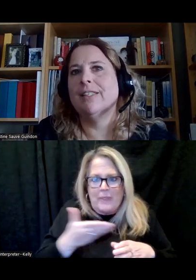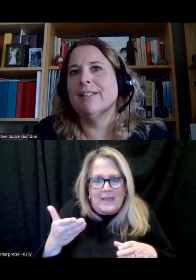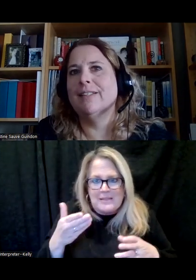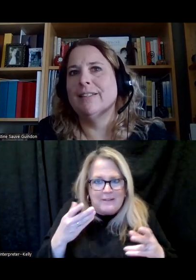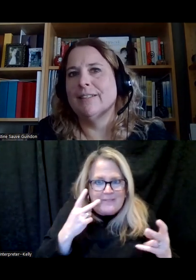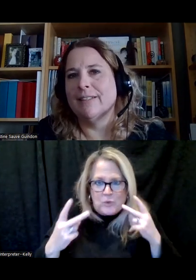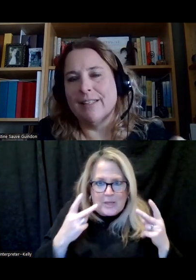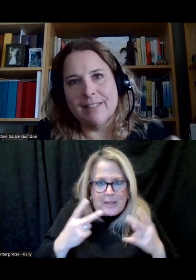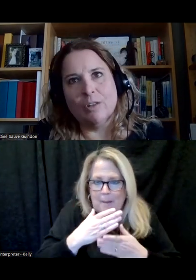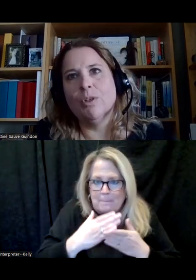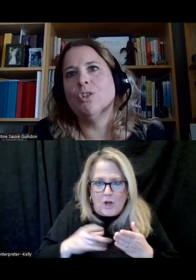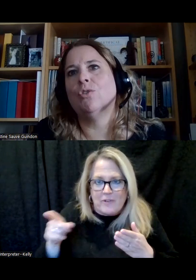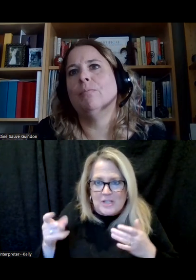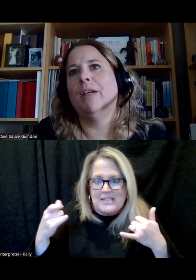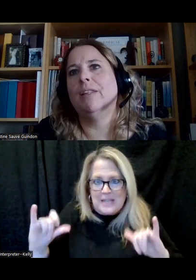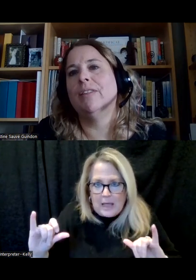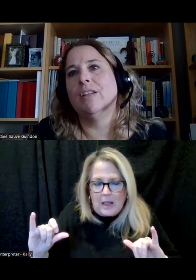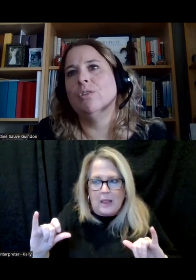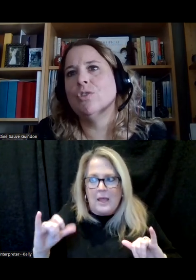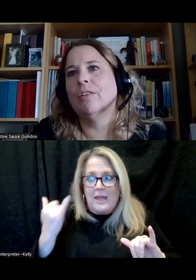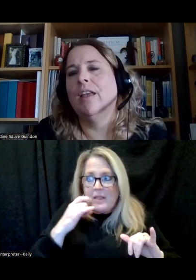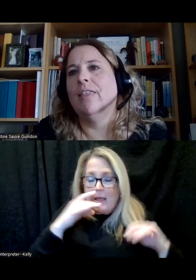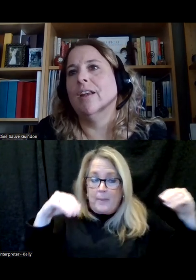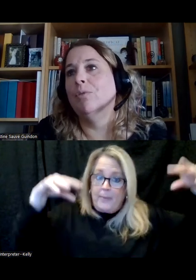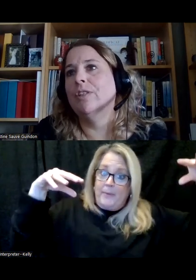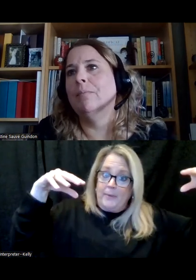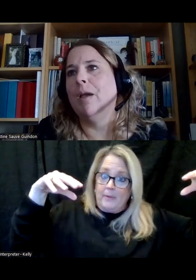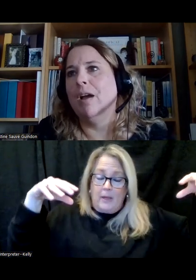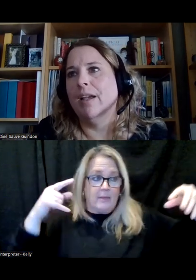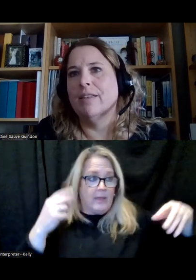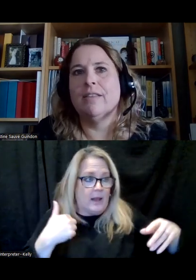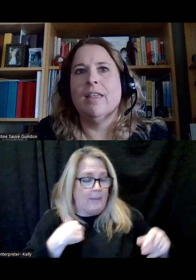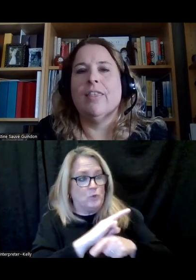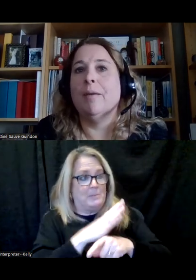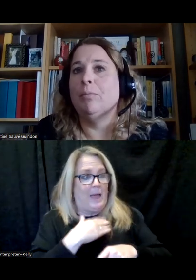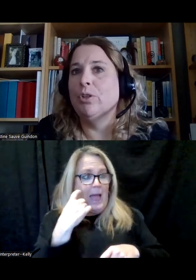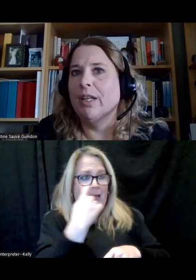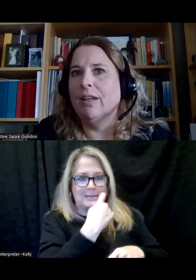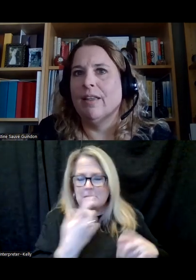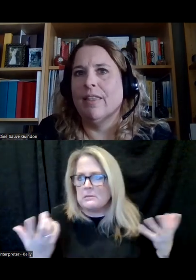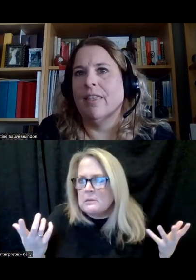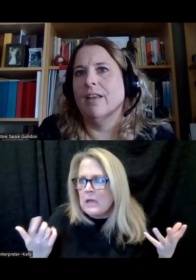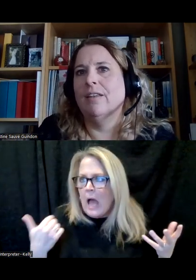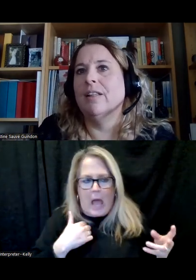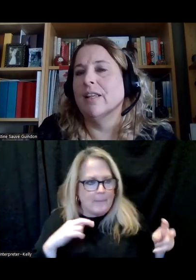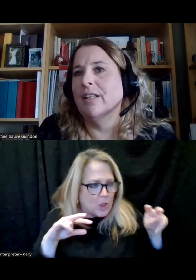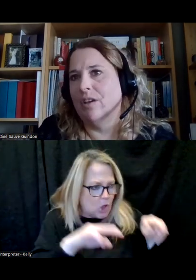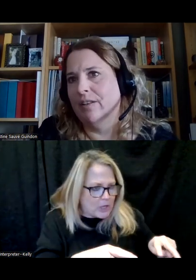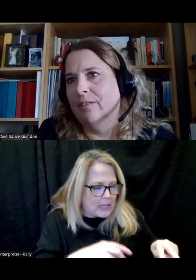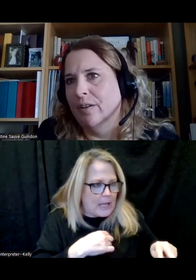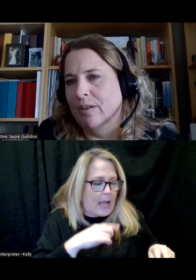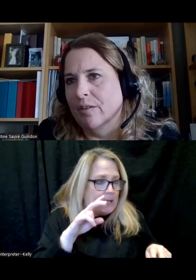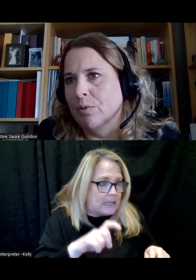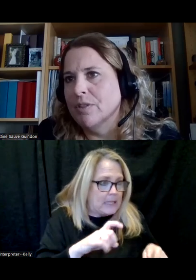her is still reassured by the illusion that I'm using my eyes, that I'm looking, that I need the lights